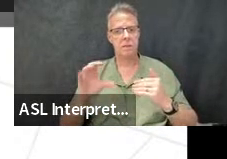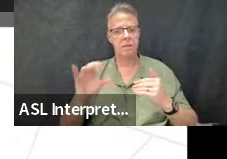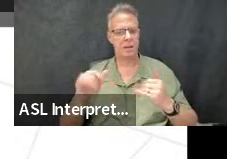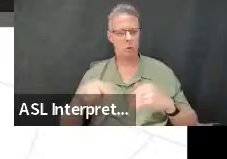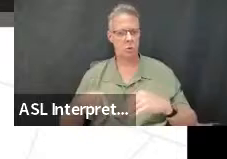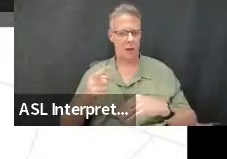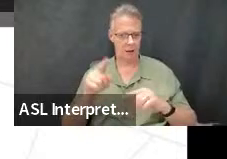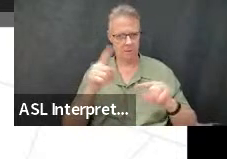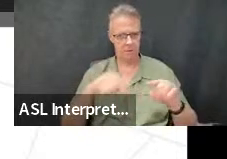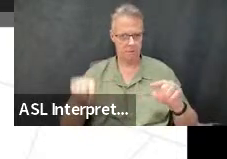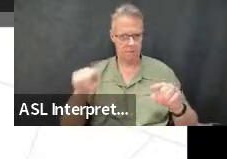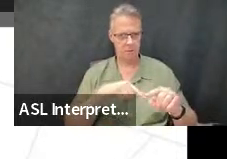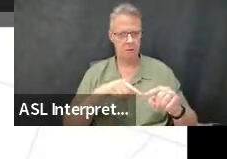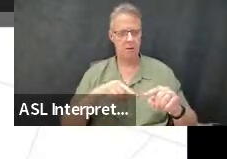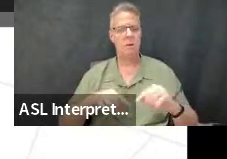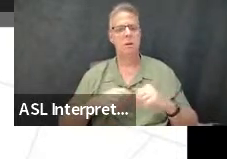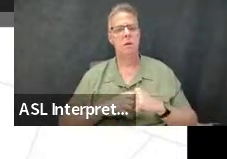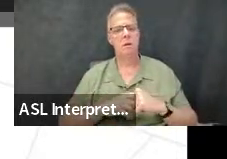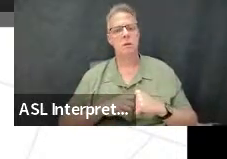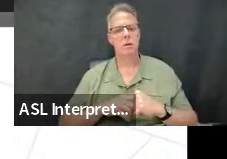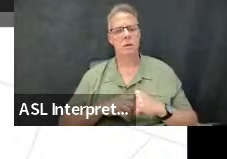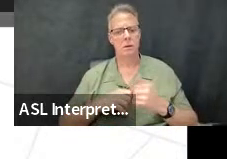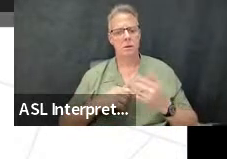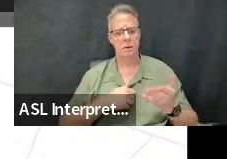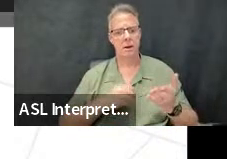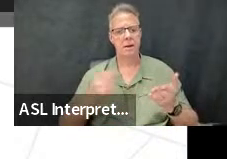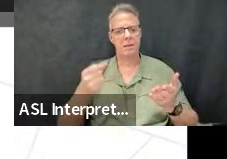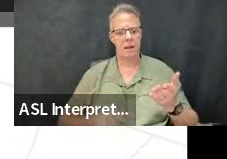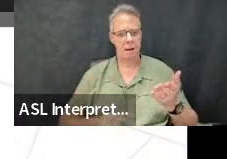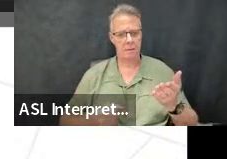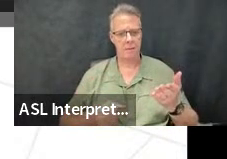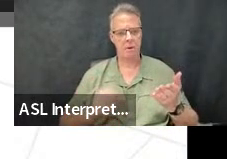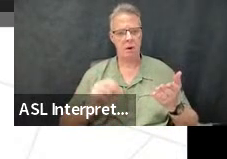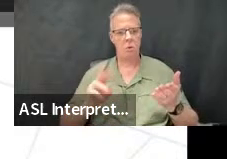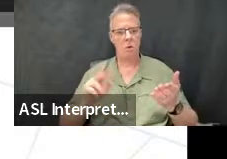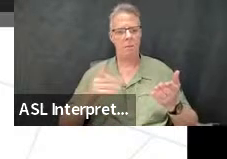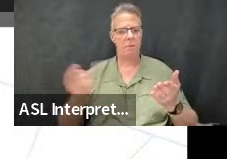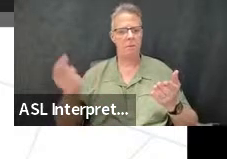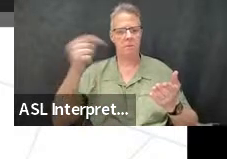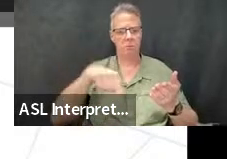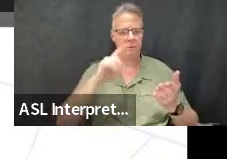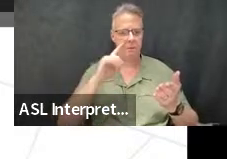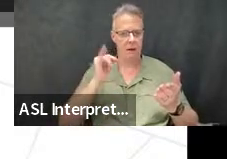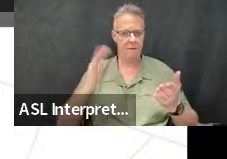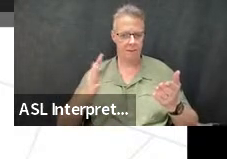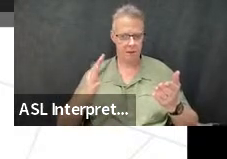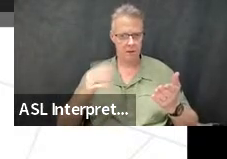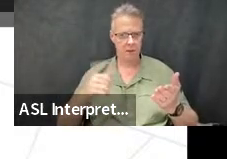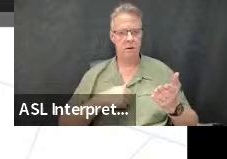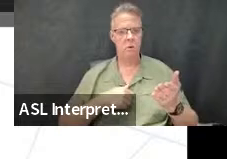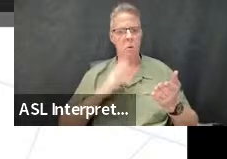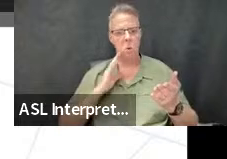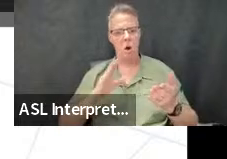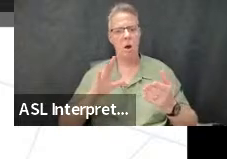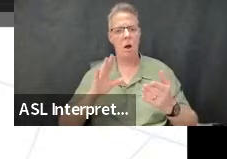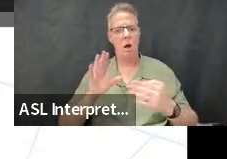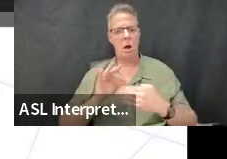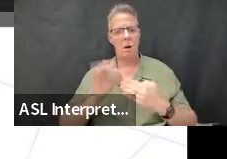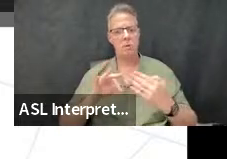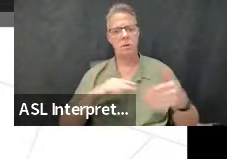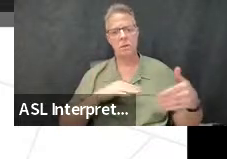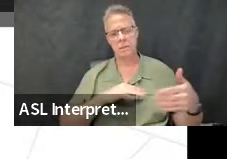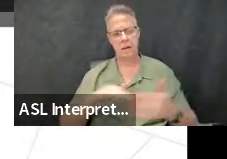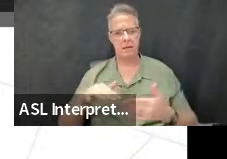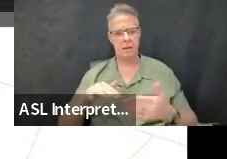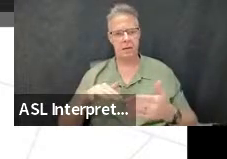the northbound off-ramp to C Street, and then southbound on-ramp onto I-5. But then there would be an option study